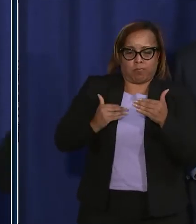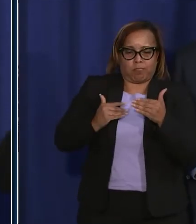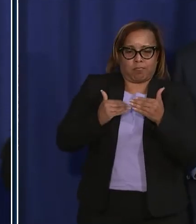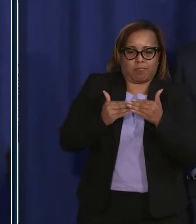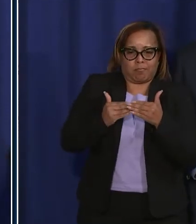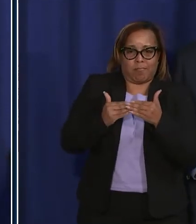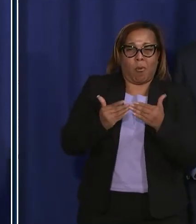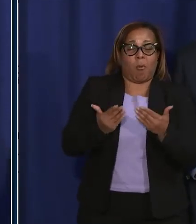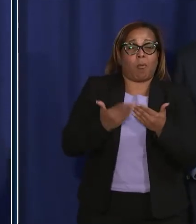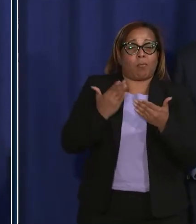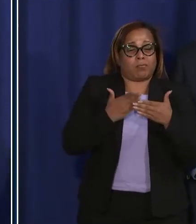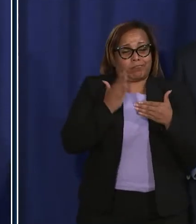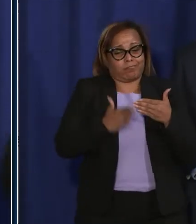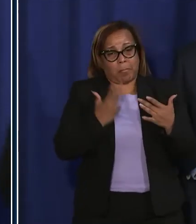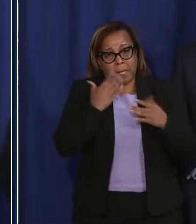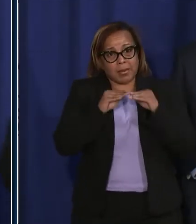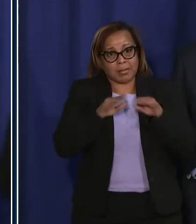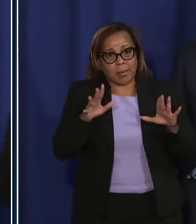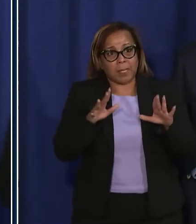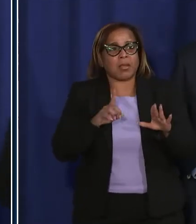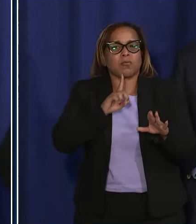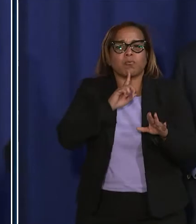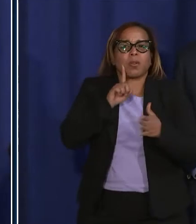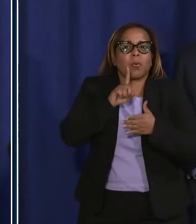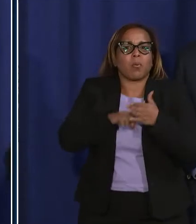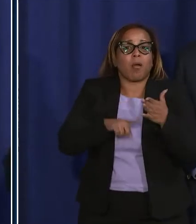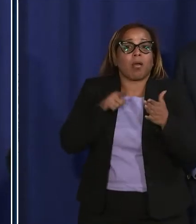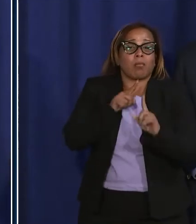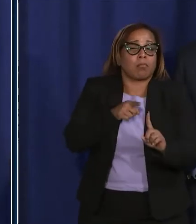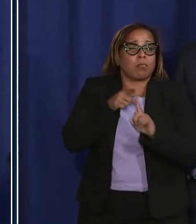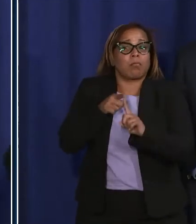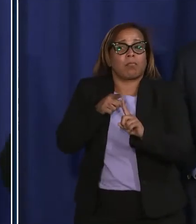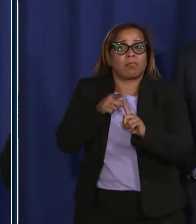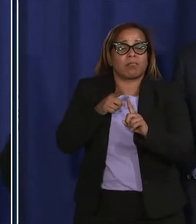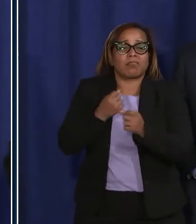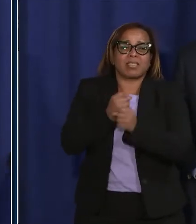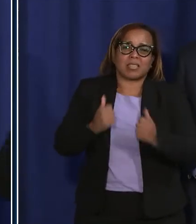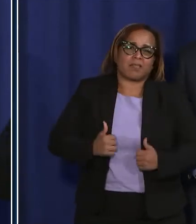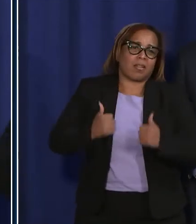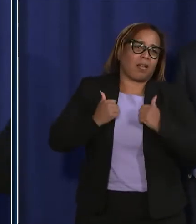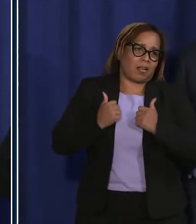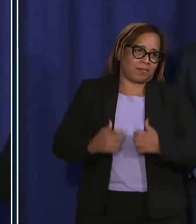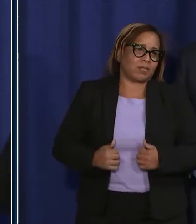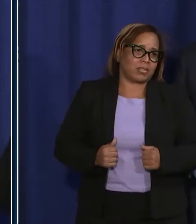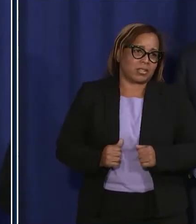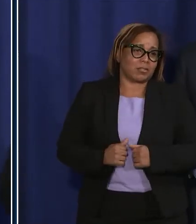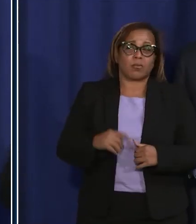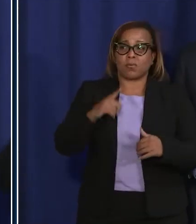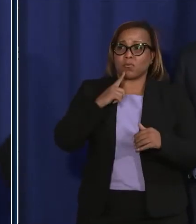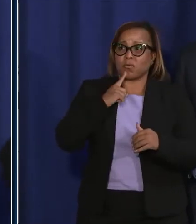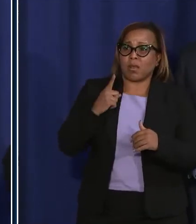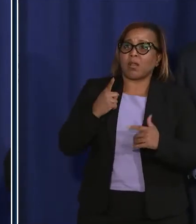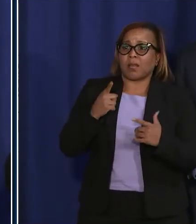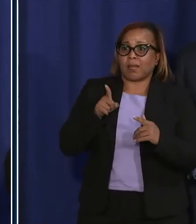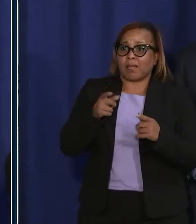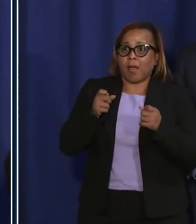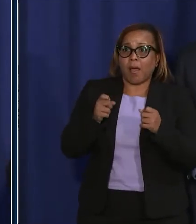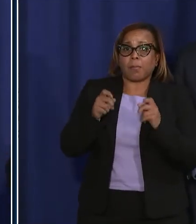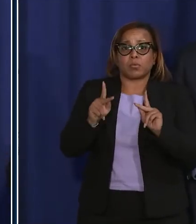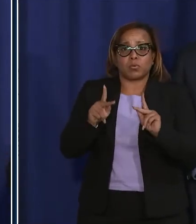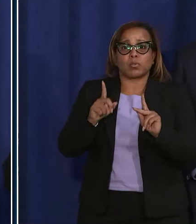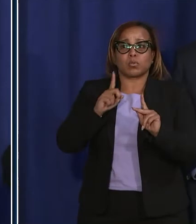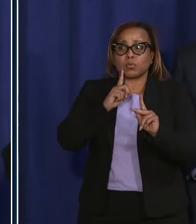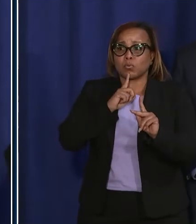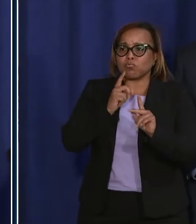to moving past this pandemic. And fundamentally what this all is about, it's about saving lives. It's about maximizing the opportunity